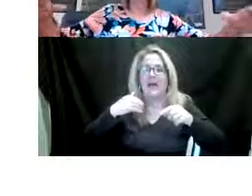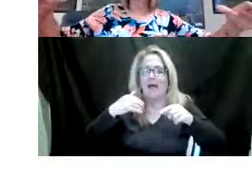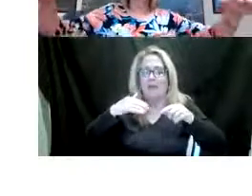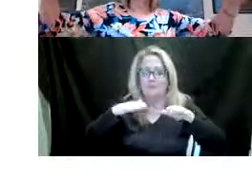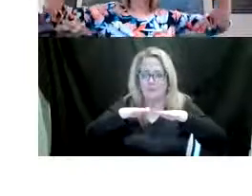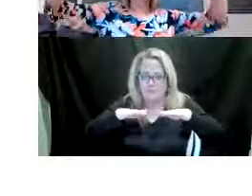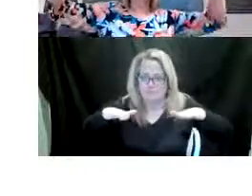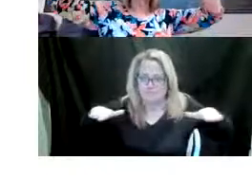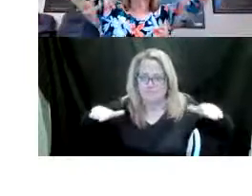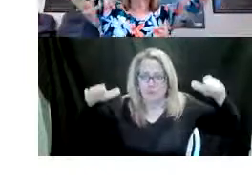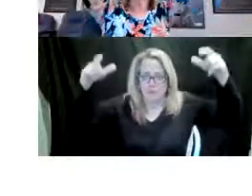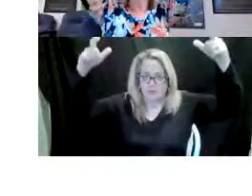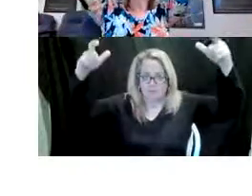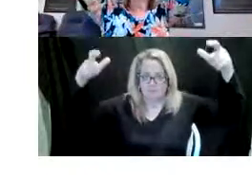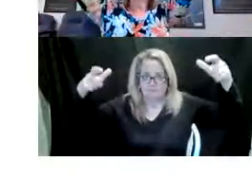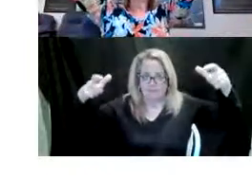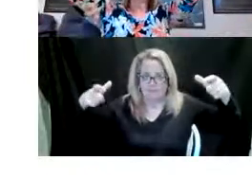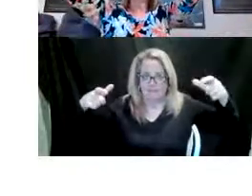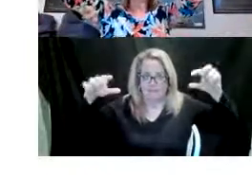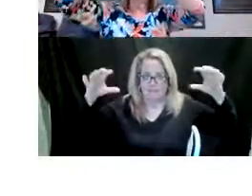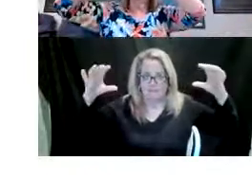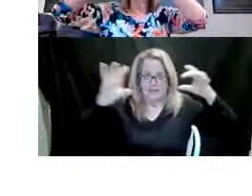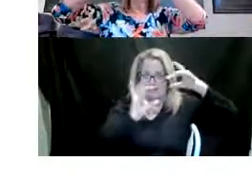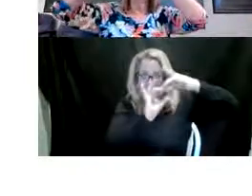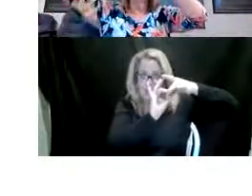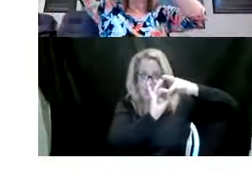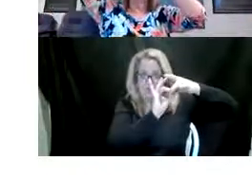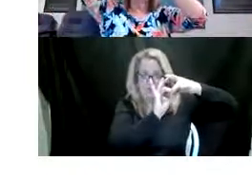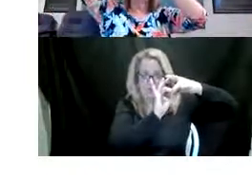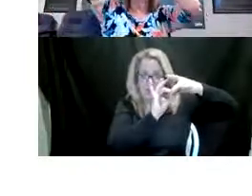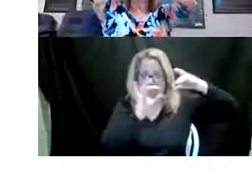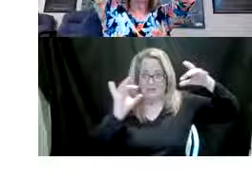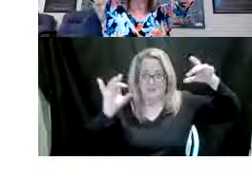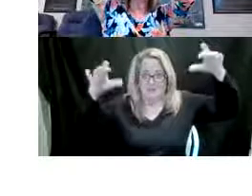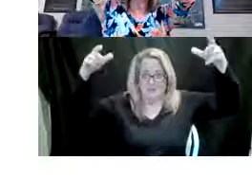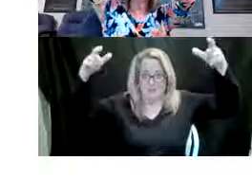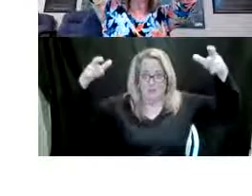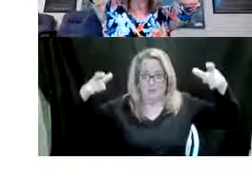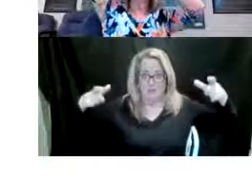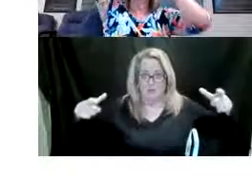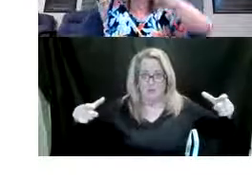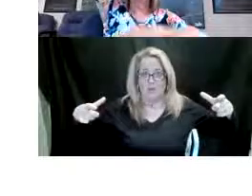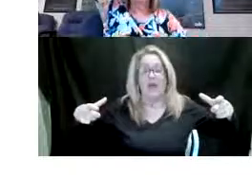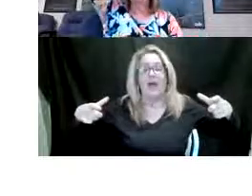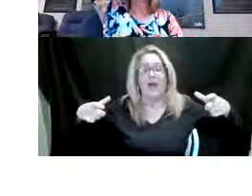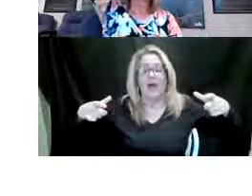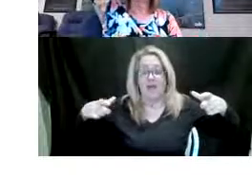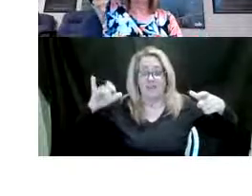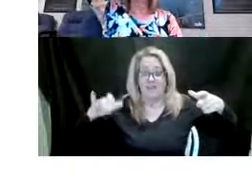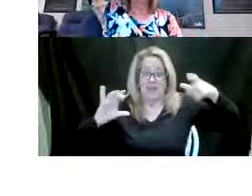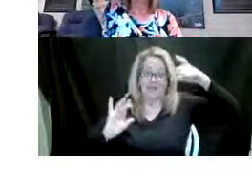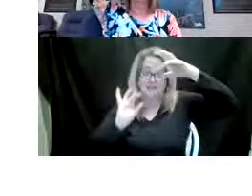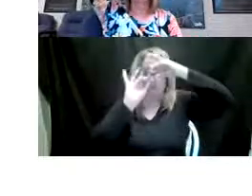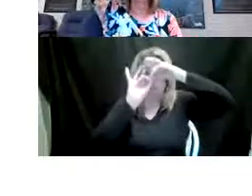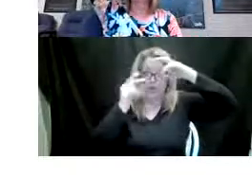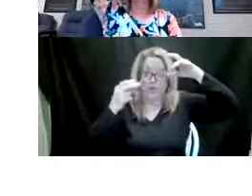out. And and then it comes to a point up here where then it attaches to a hook or